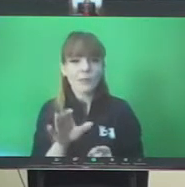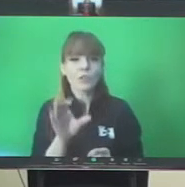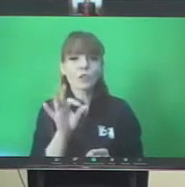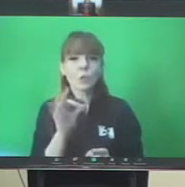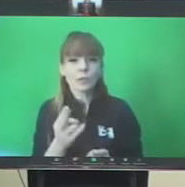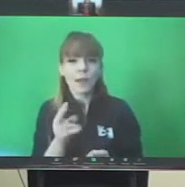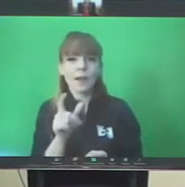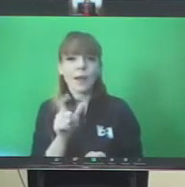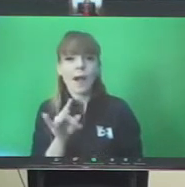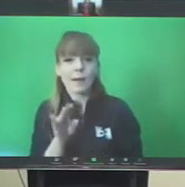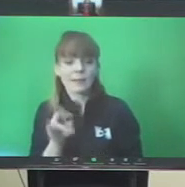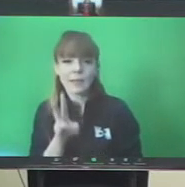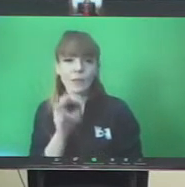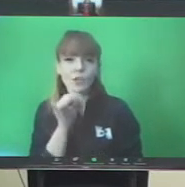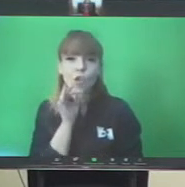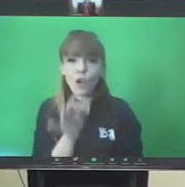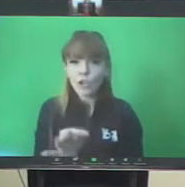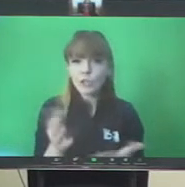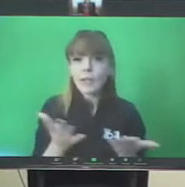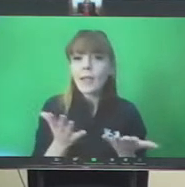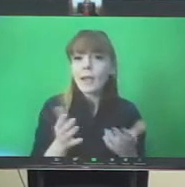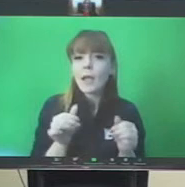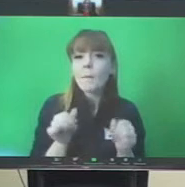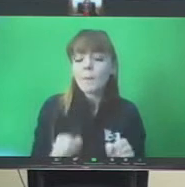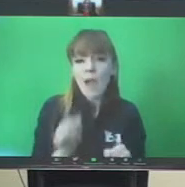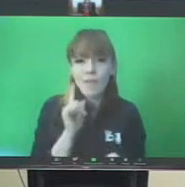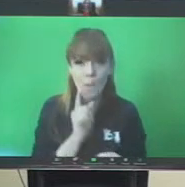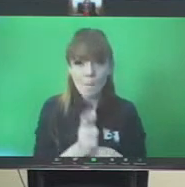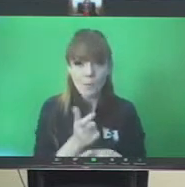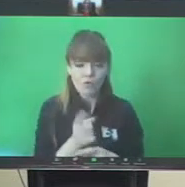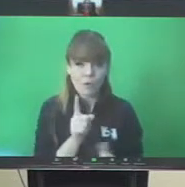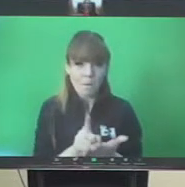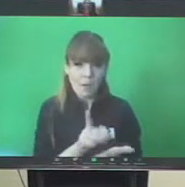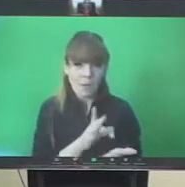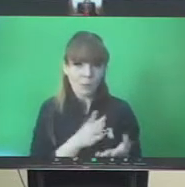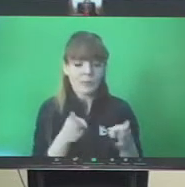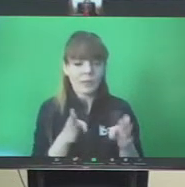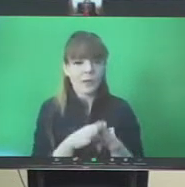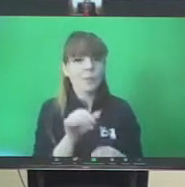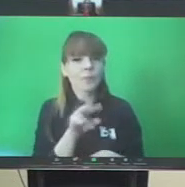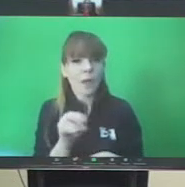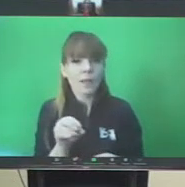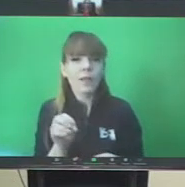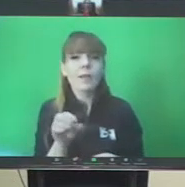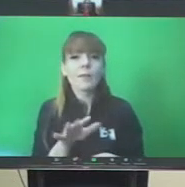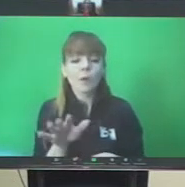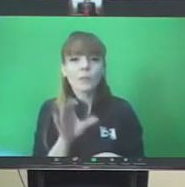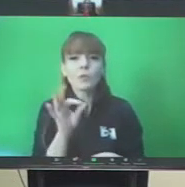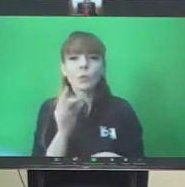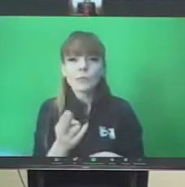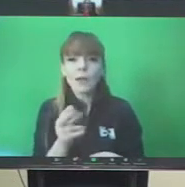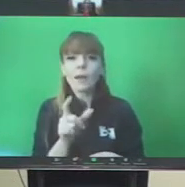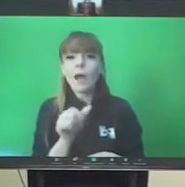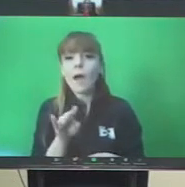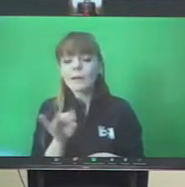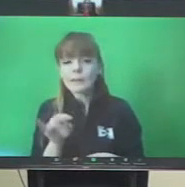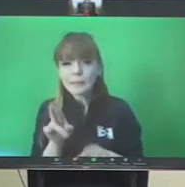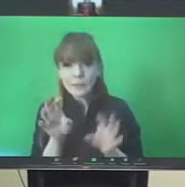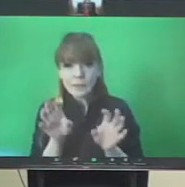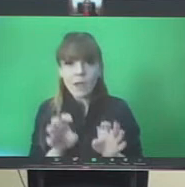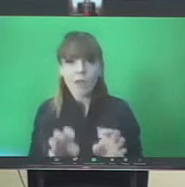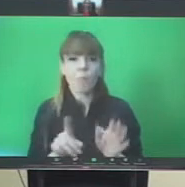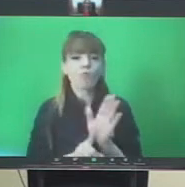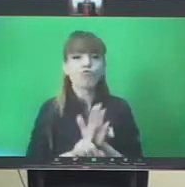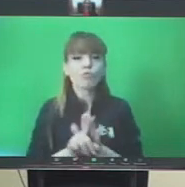European Social Charter does not stipulate which right is prioritized over others, but it